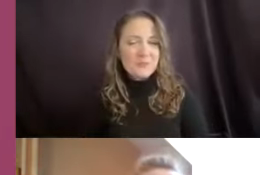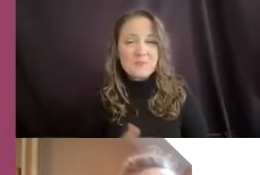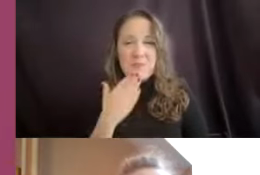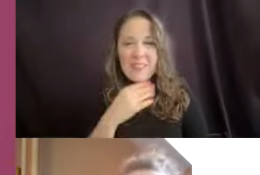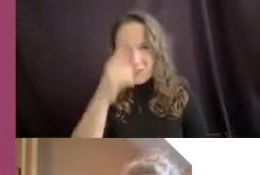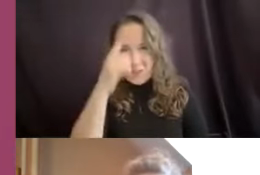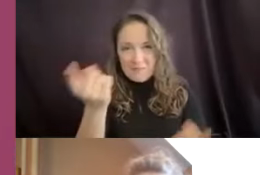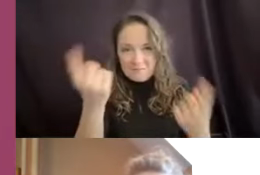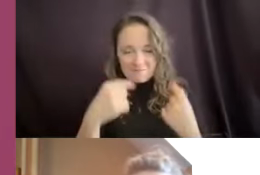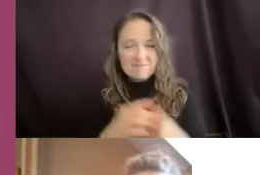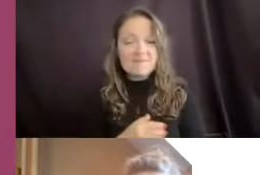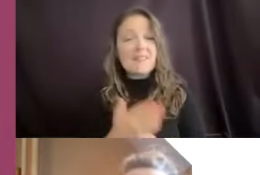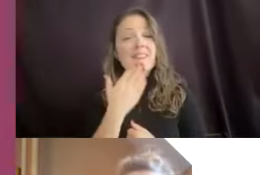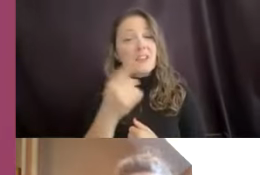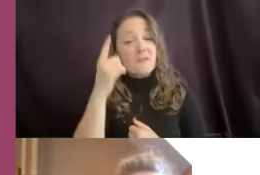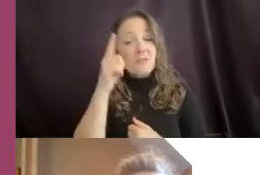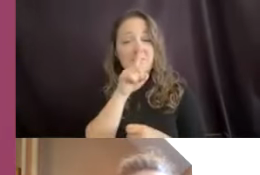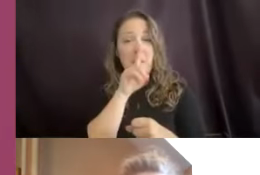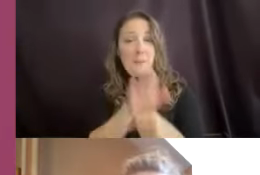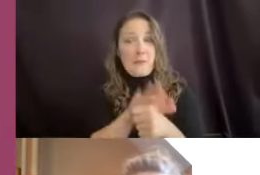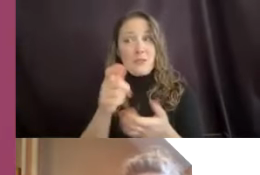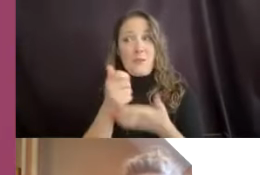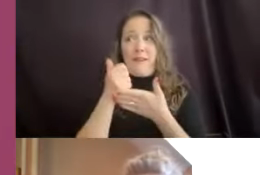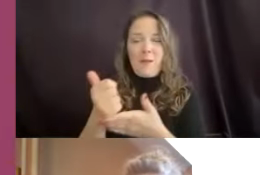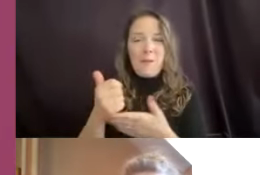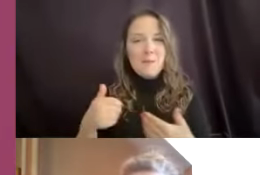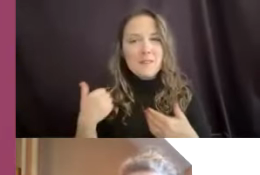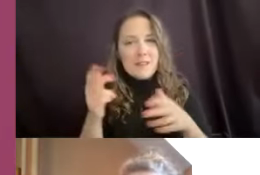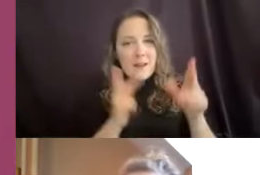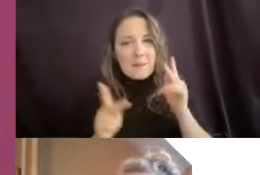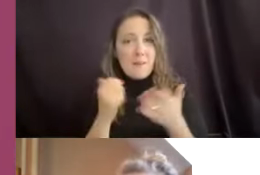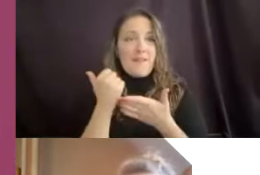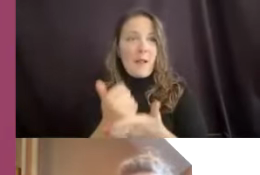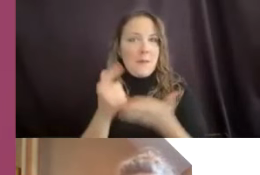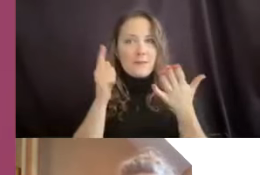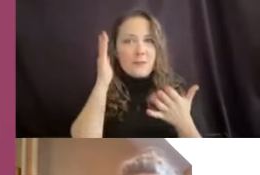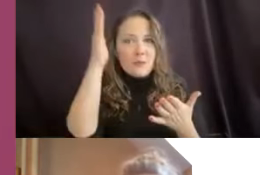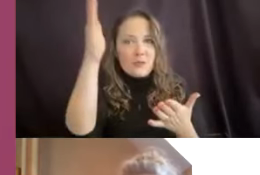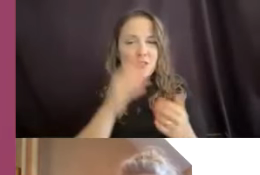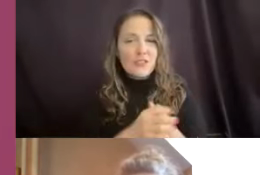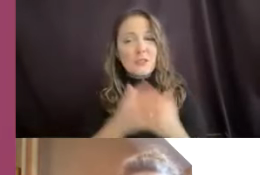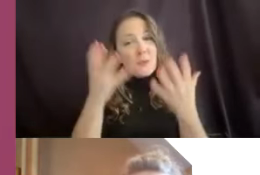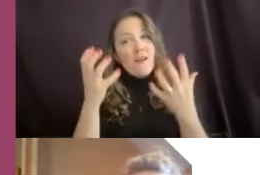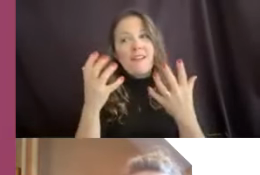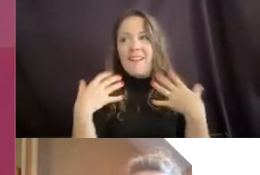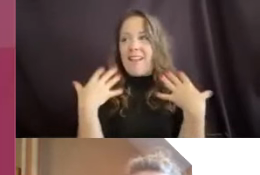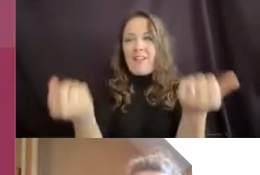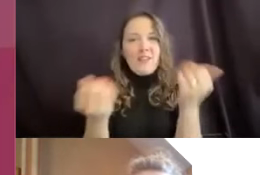commitment to helping these young people, helping our future be one of healthy